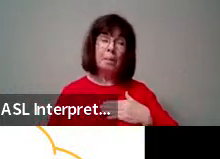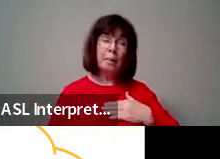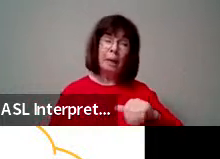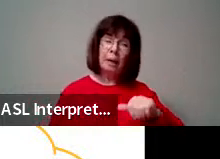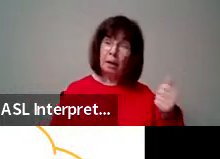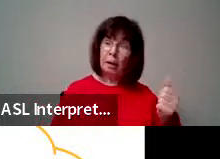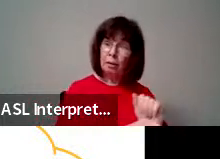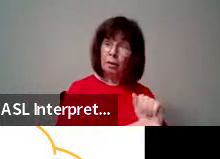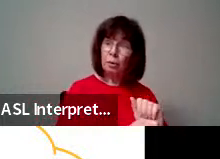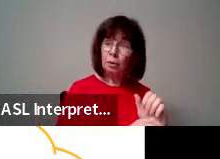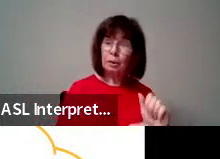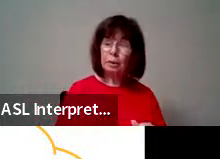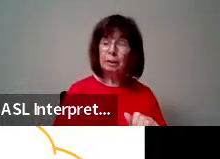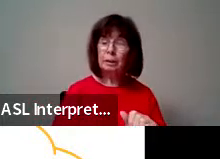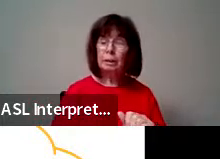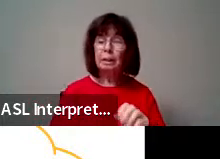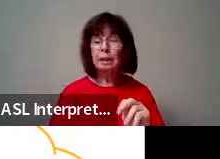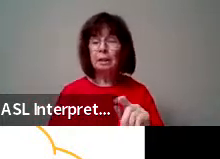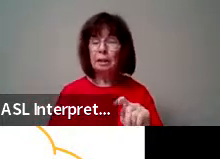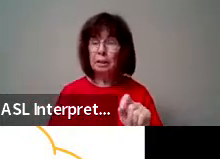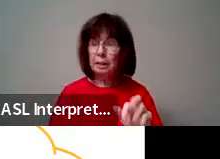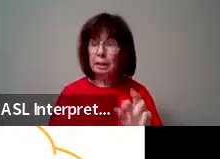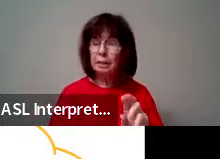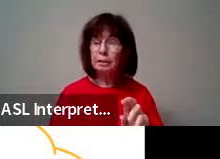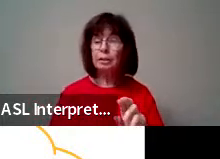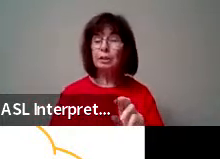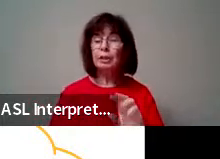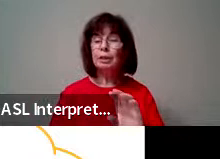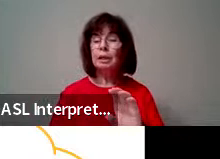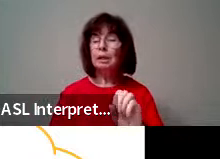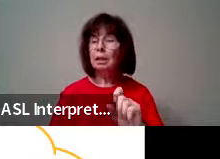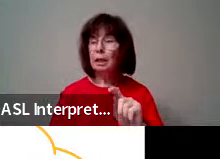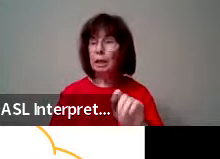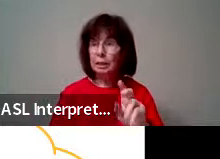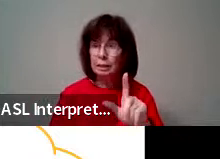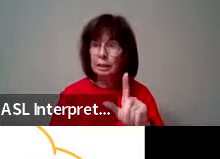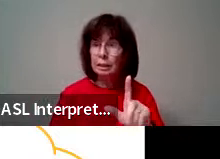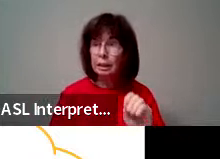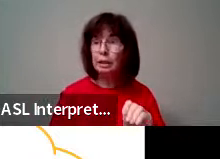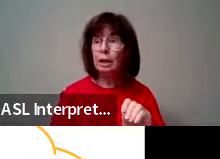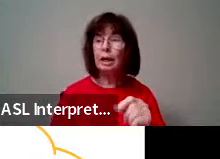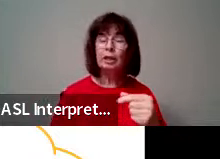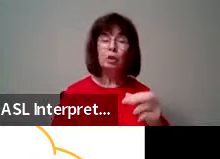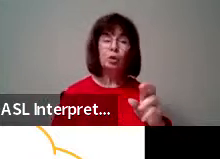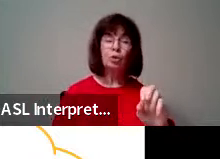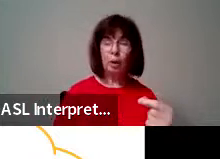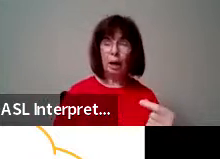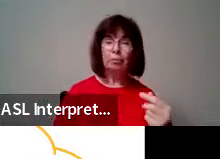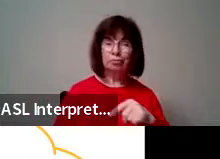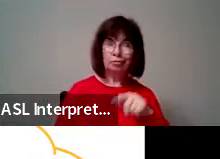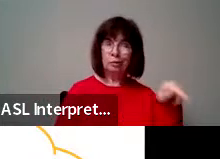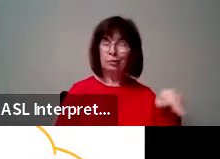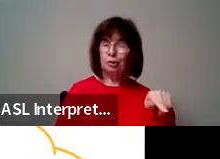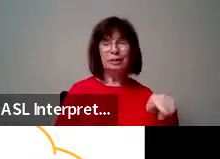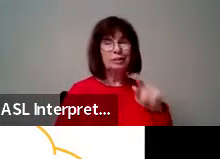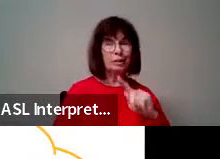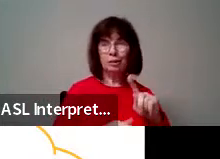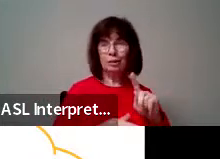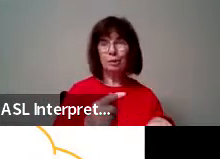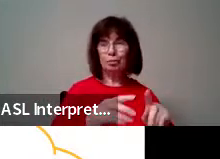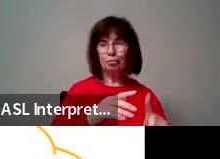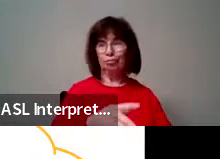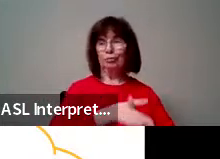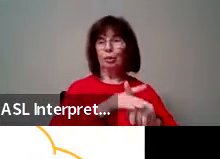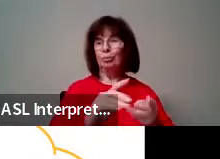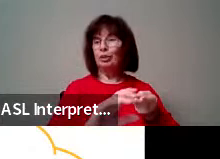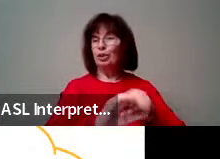colleagues, Nestor Castillo and Greg Hodge. They could not be in the meeting tonight,